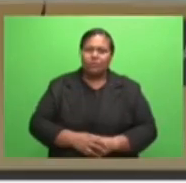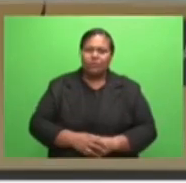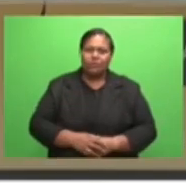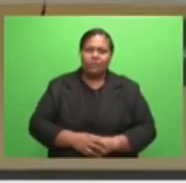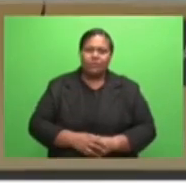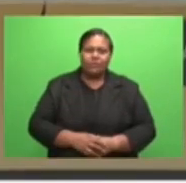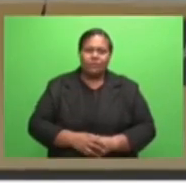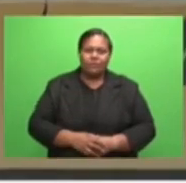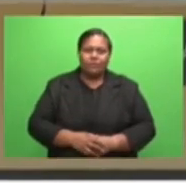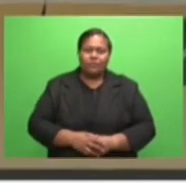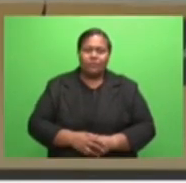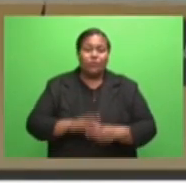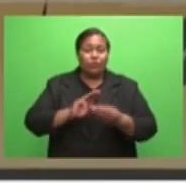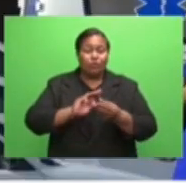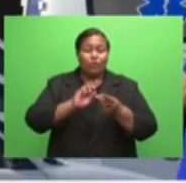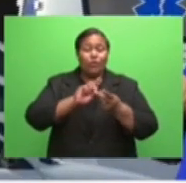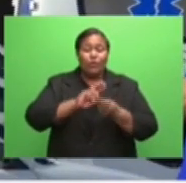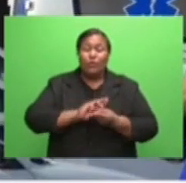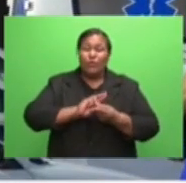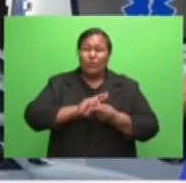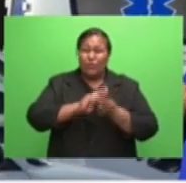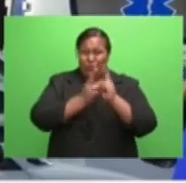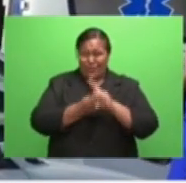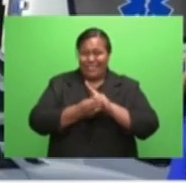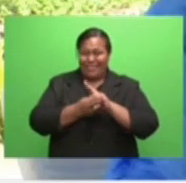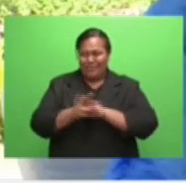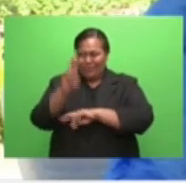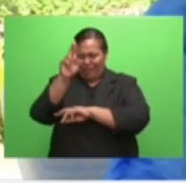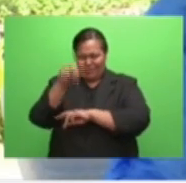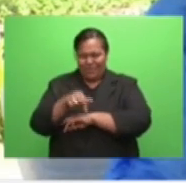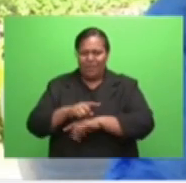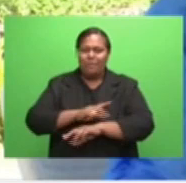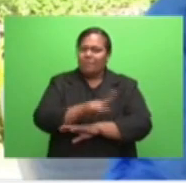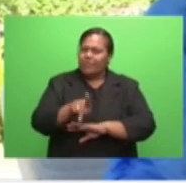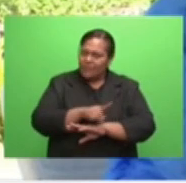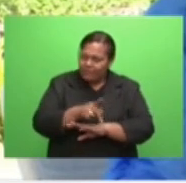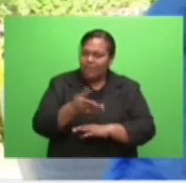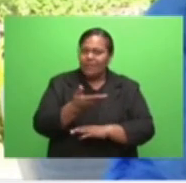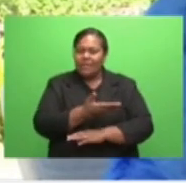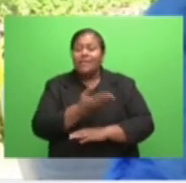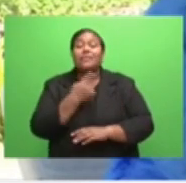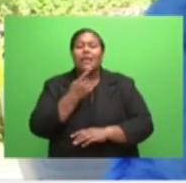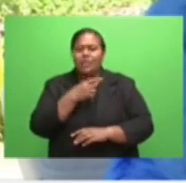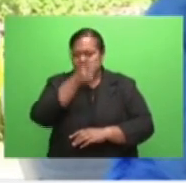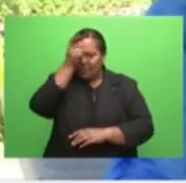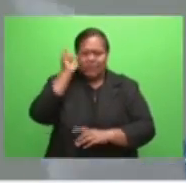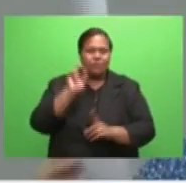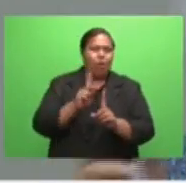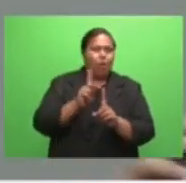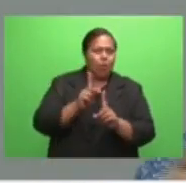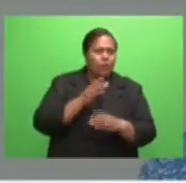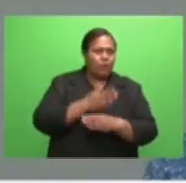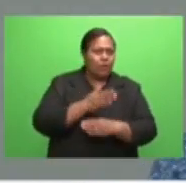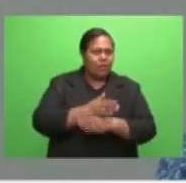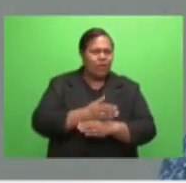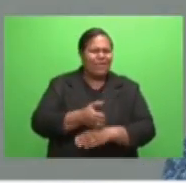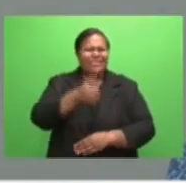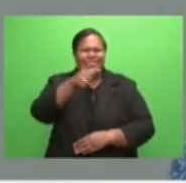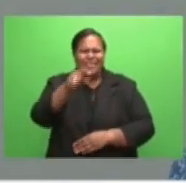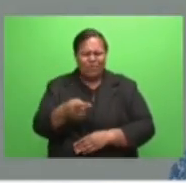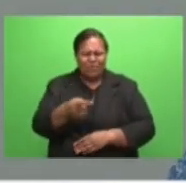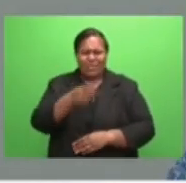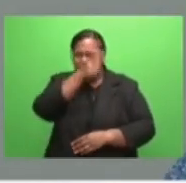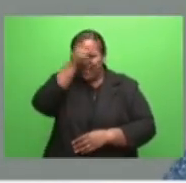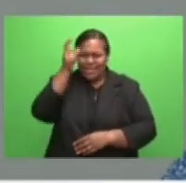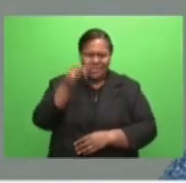UNICEF representative to the Pacific, Sheldon Yet, says the nurses' safety remains a priority. There's some 6,000 nurses around